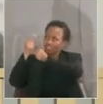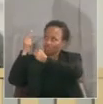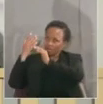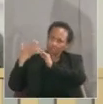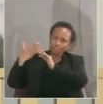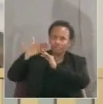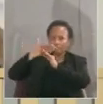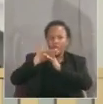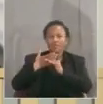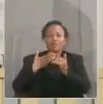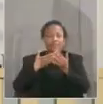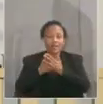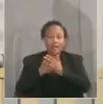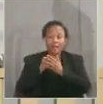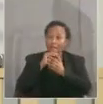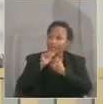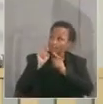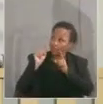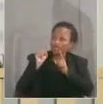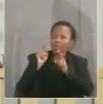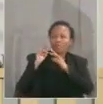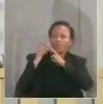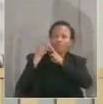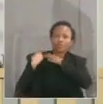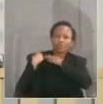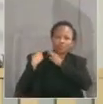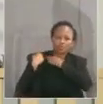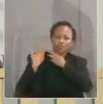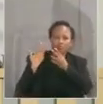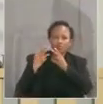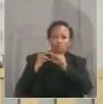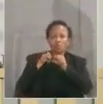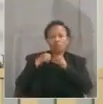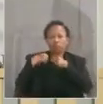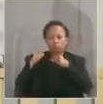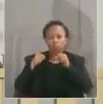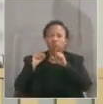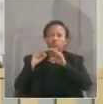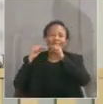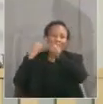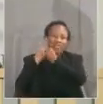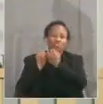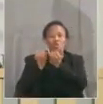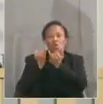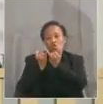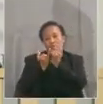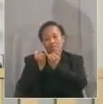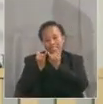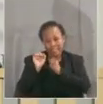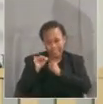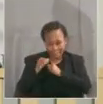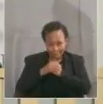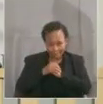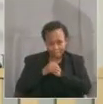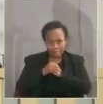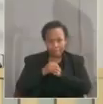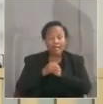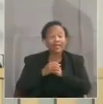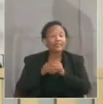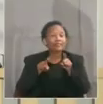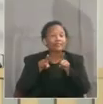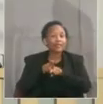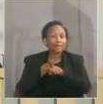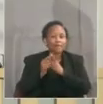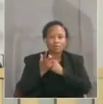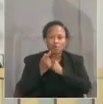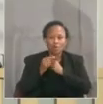is responsible for the deployment of the national competencies. Same applies then to